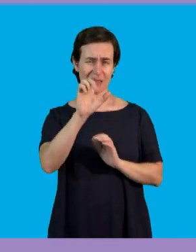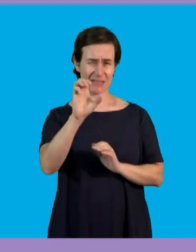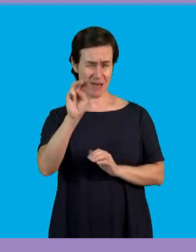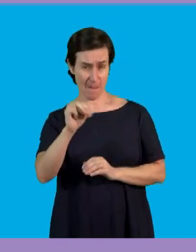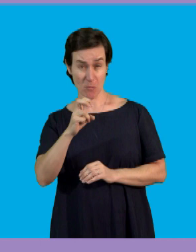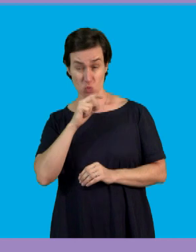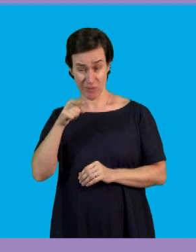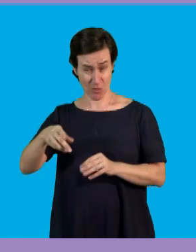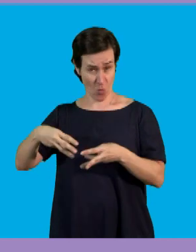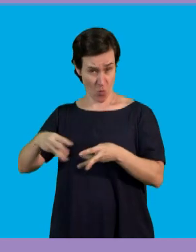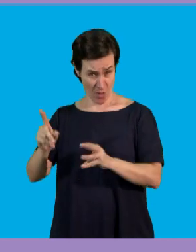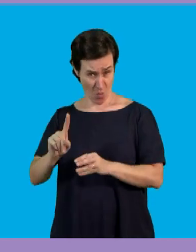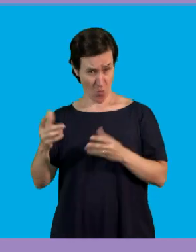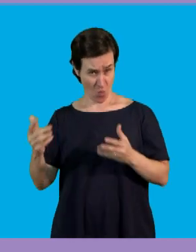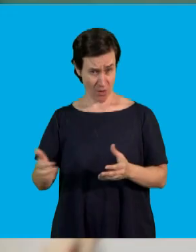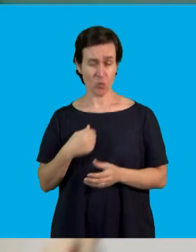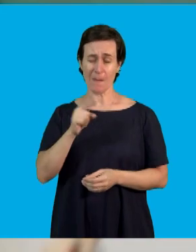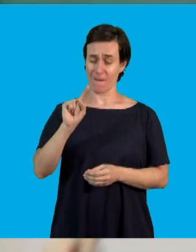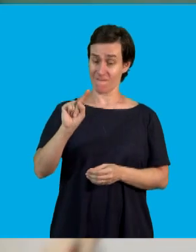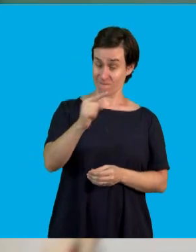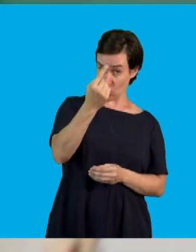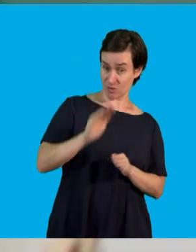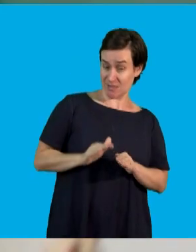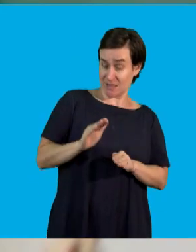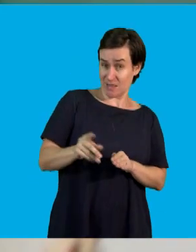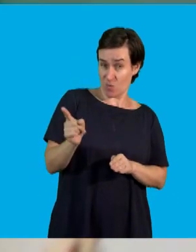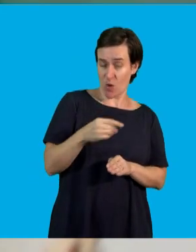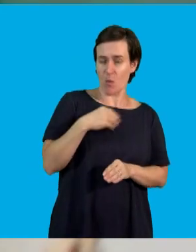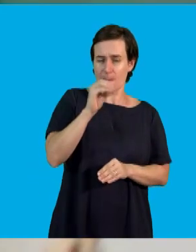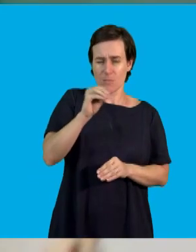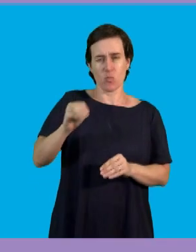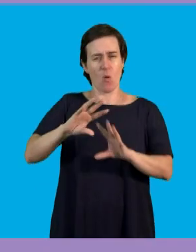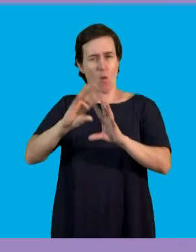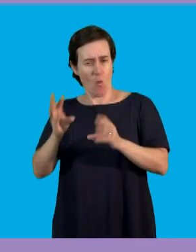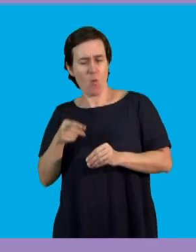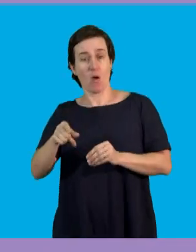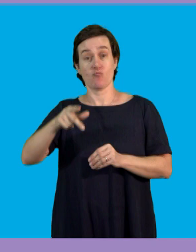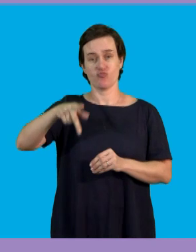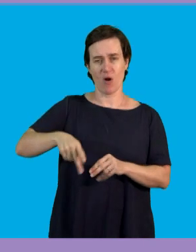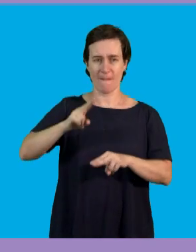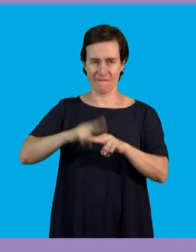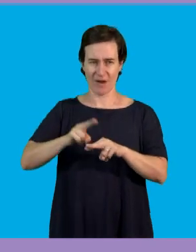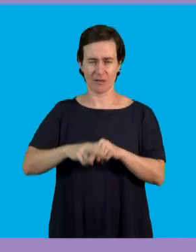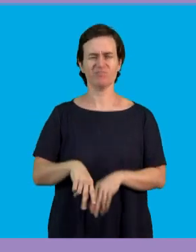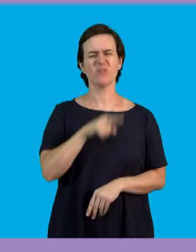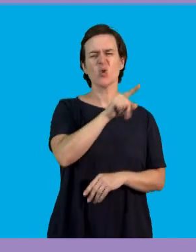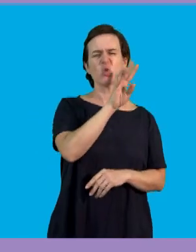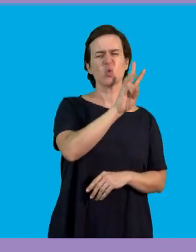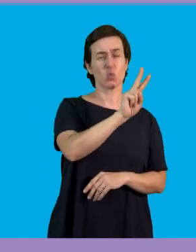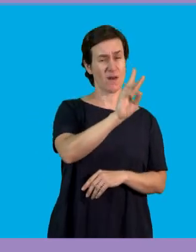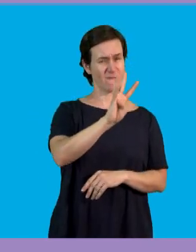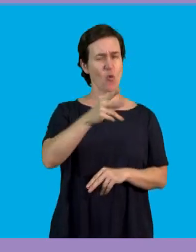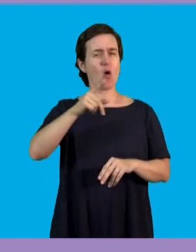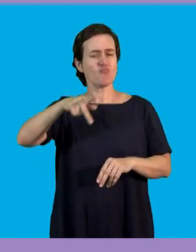using prime factorization, we first need to list the prime factors. So let's look at 24 and what are the prime factors of